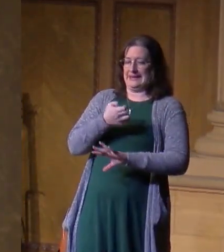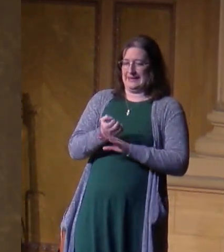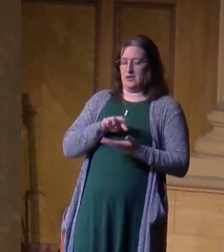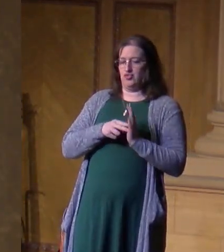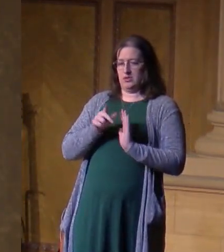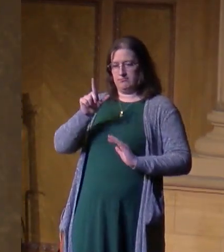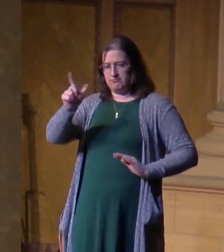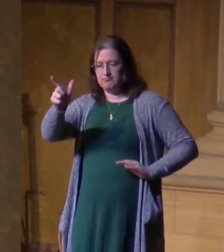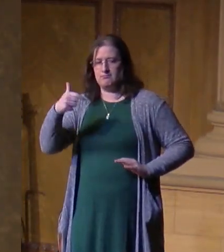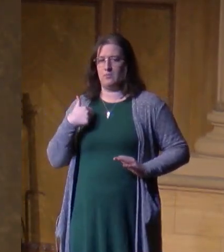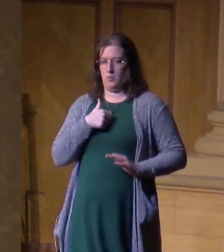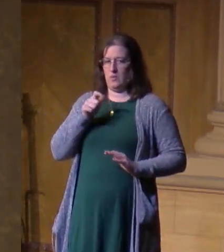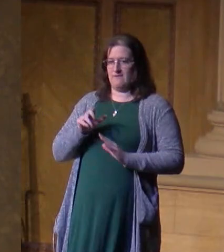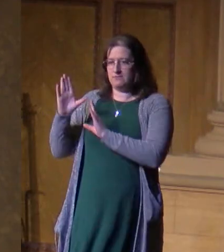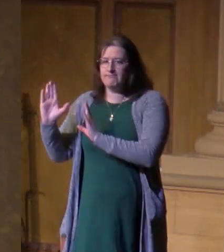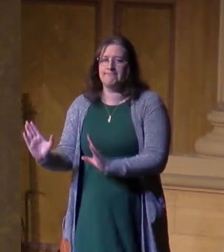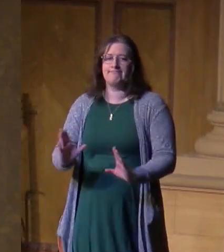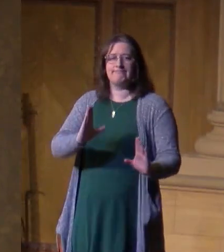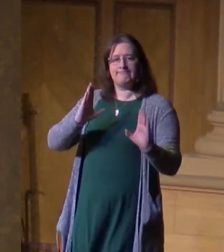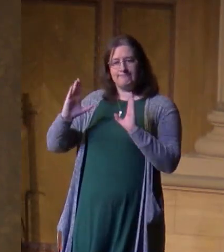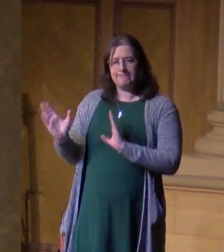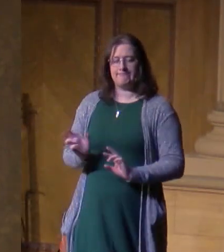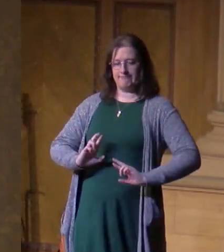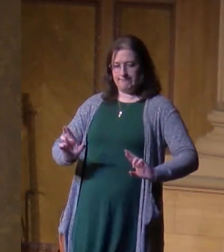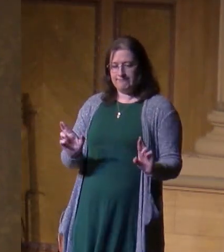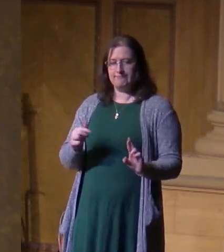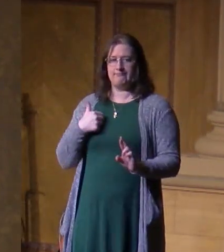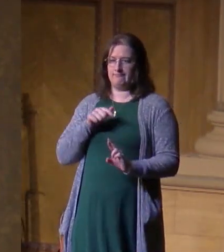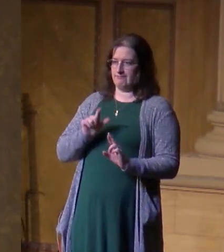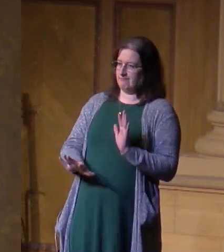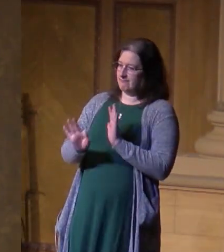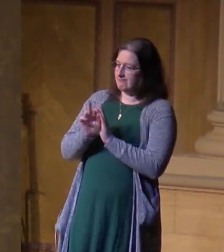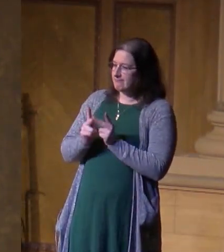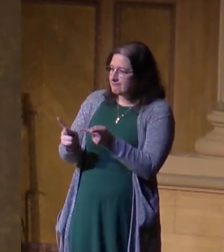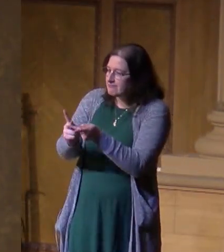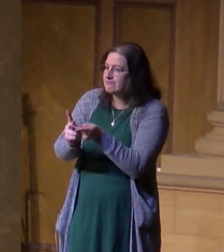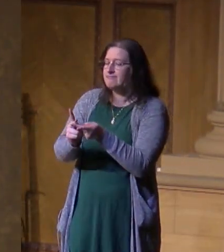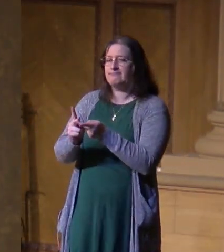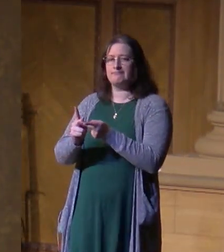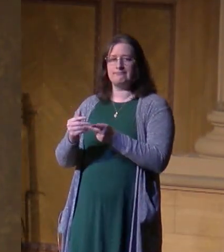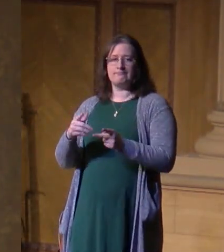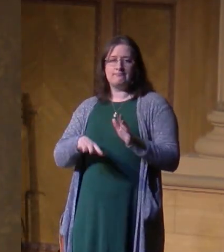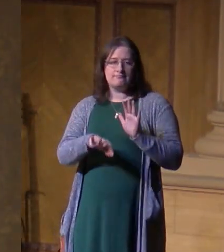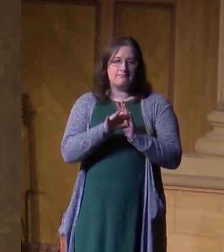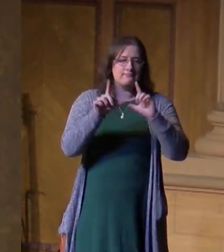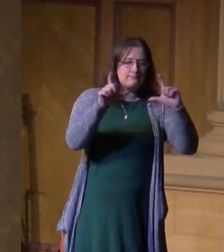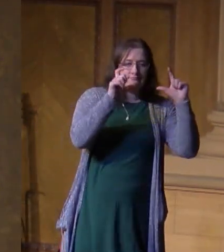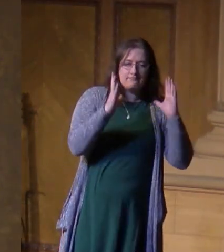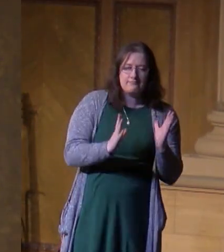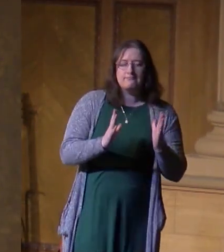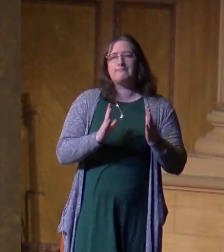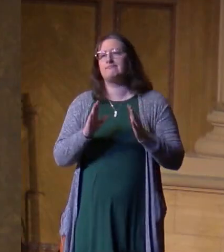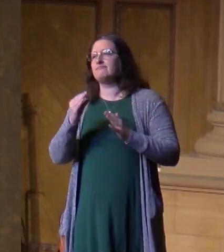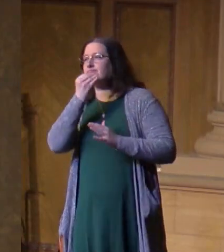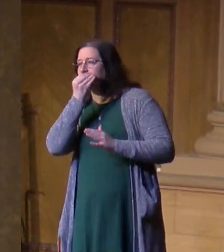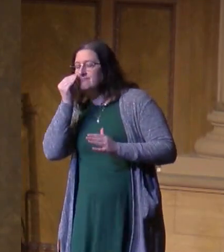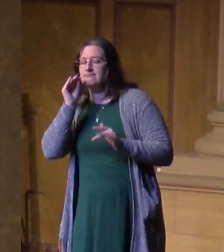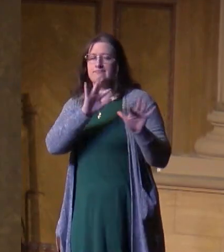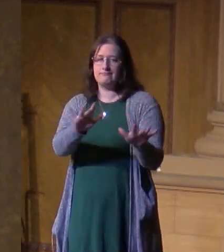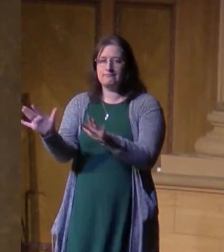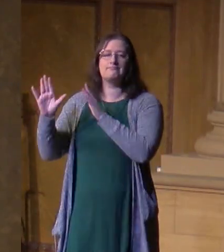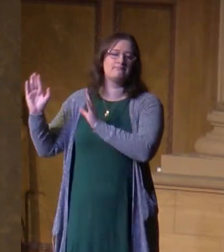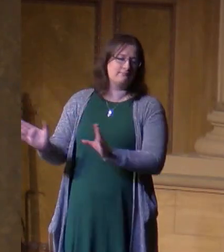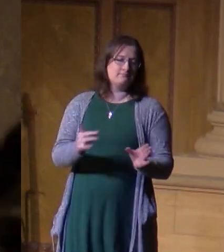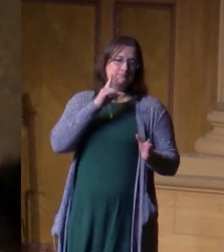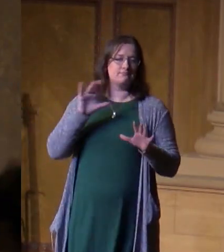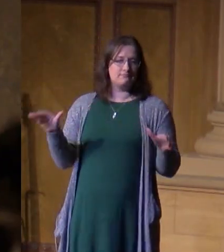there's some other things we need to do. need to plan. We got to find the venue. We got to find the photographer and the flowers and so